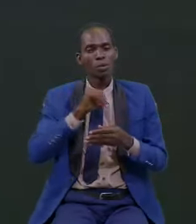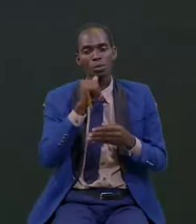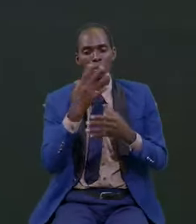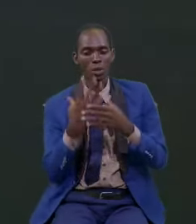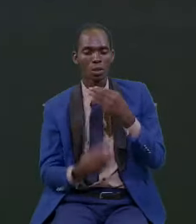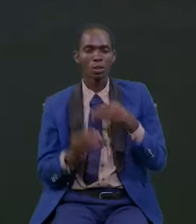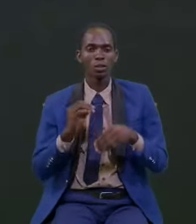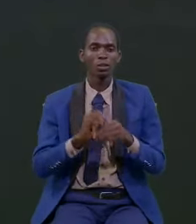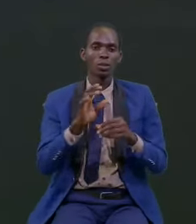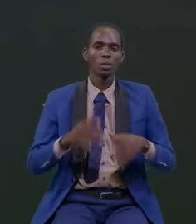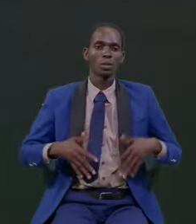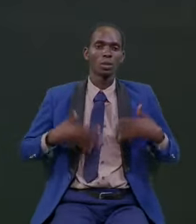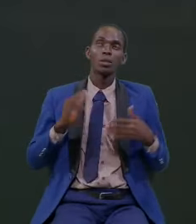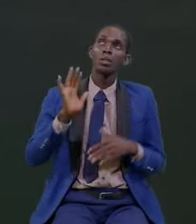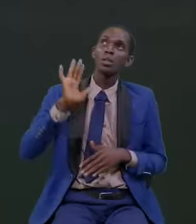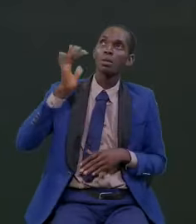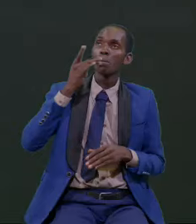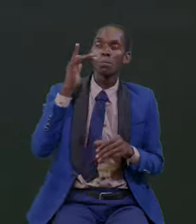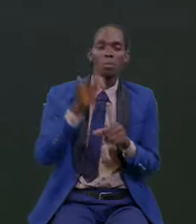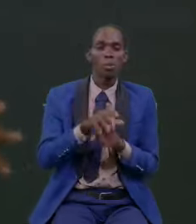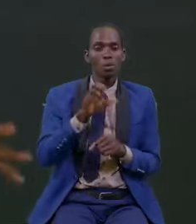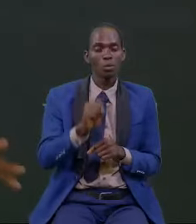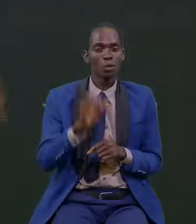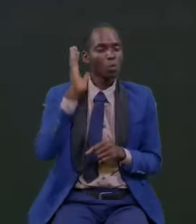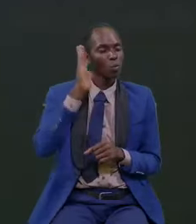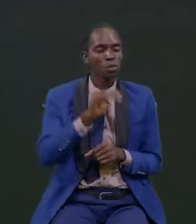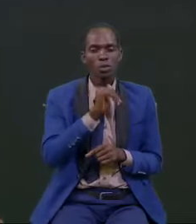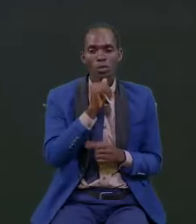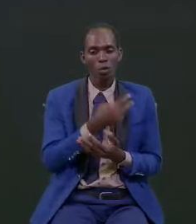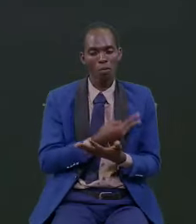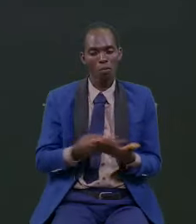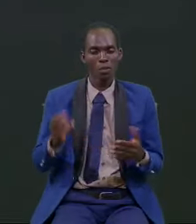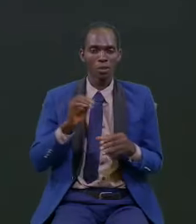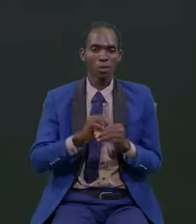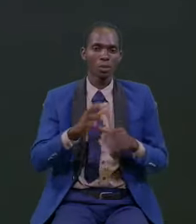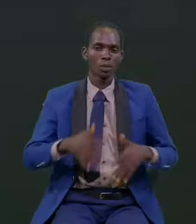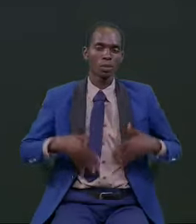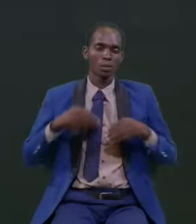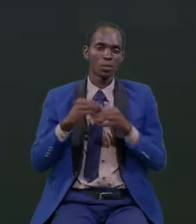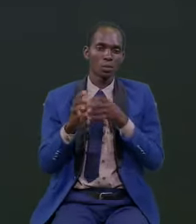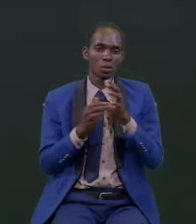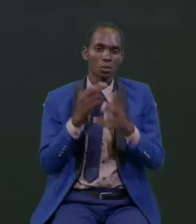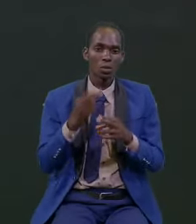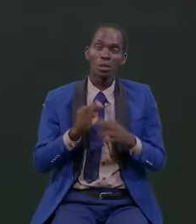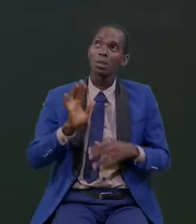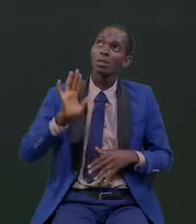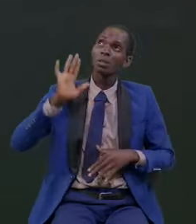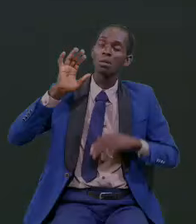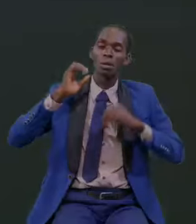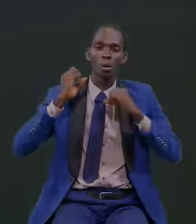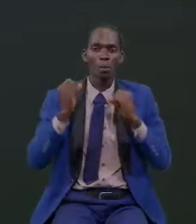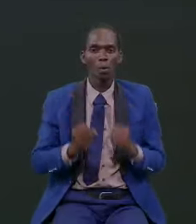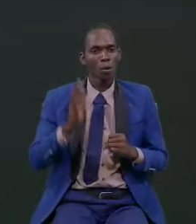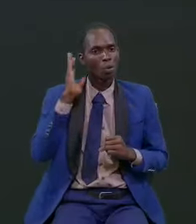His promises will not fail in your life. His power will not fail in your